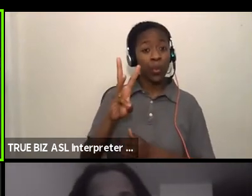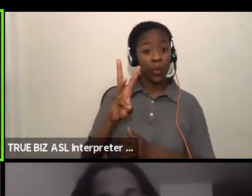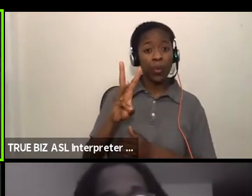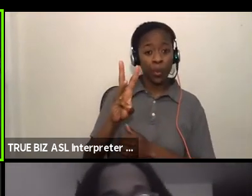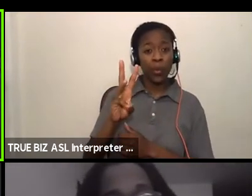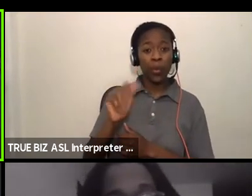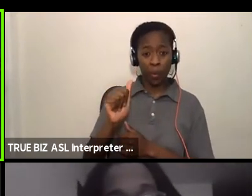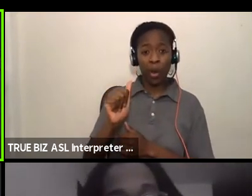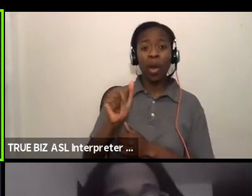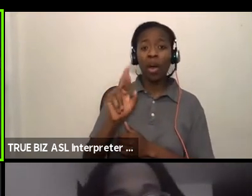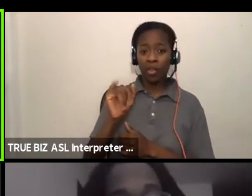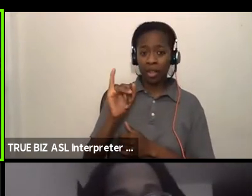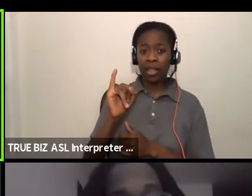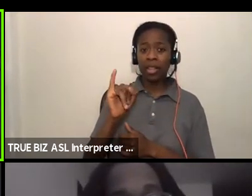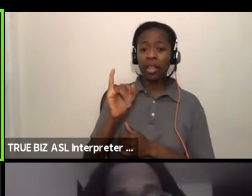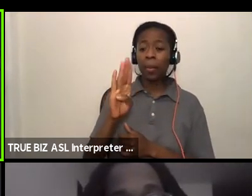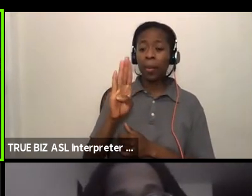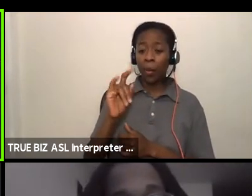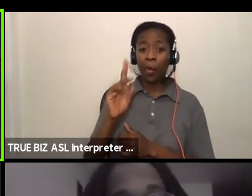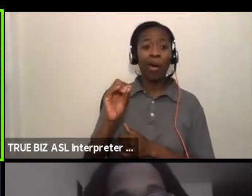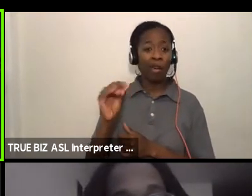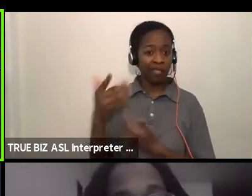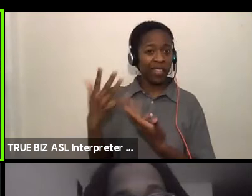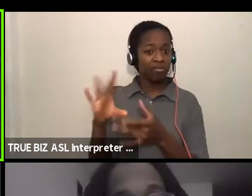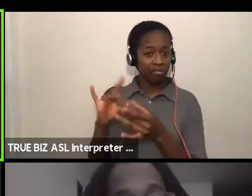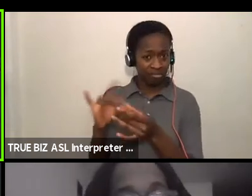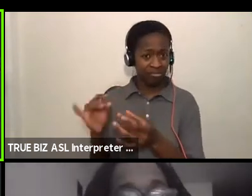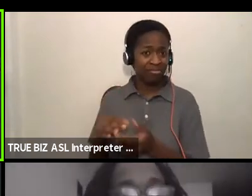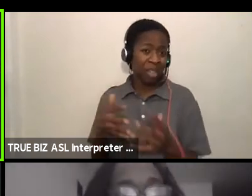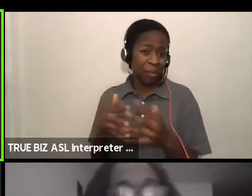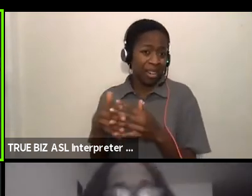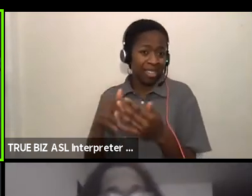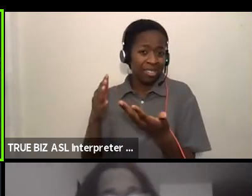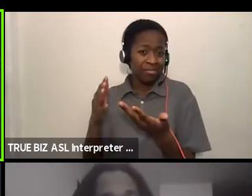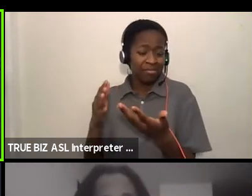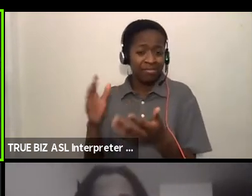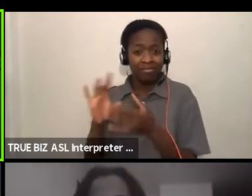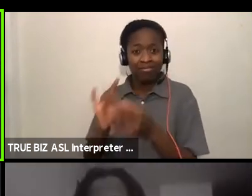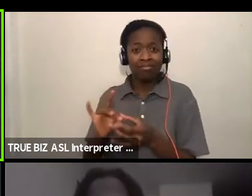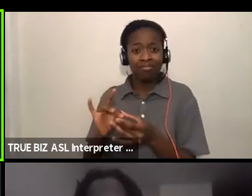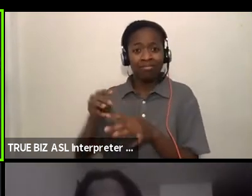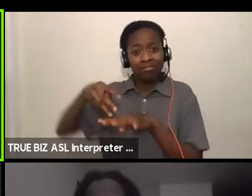you know, well, America is built on, you know, this, and I mean, we can, yeah,